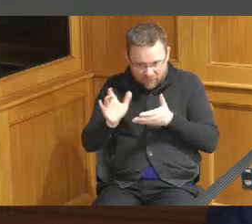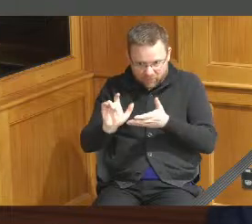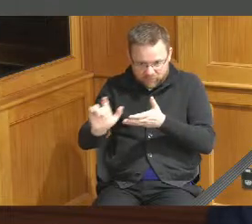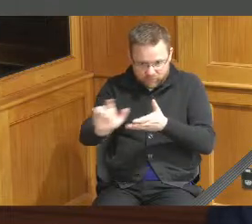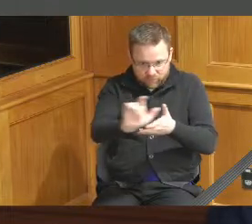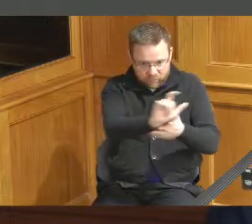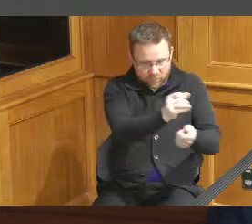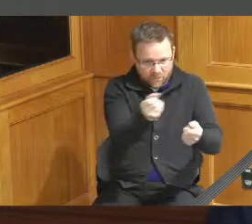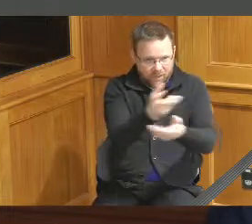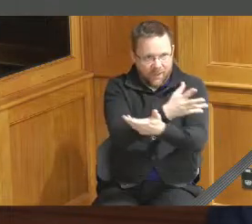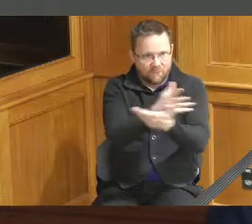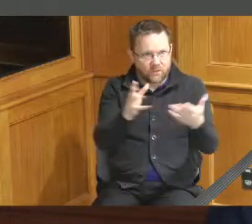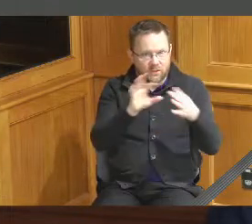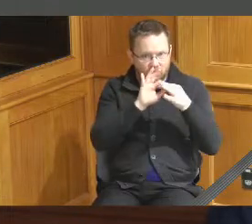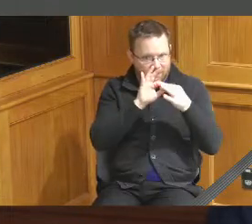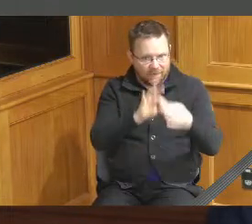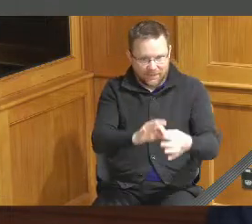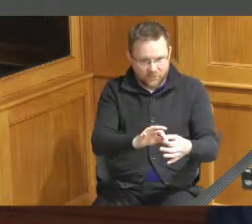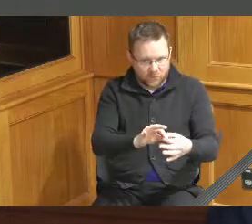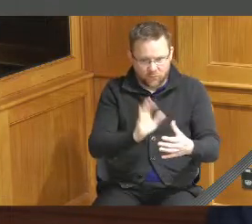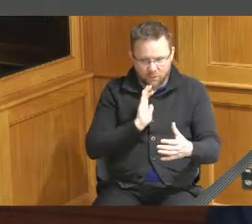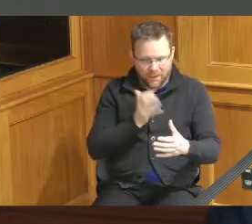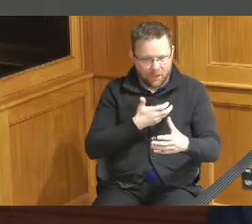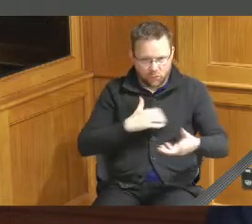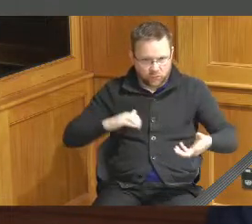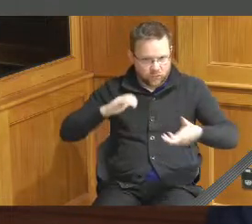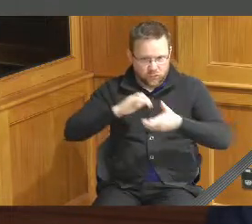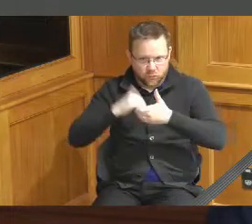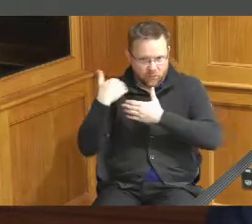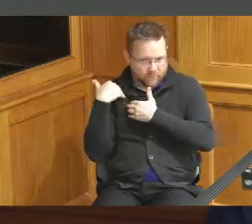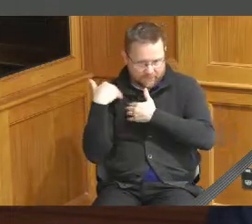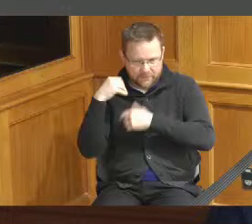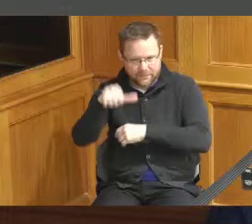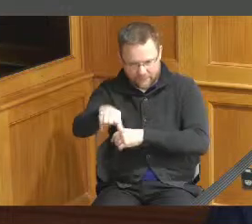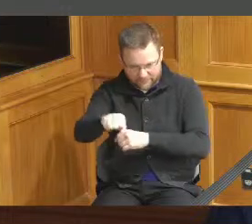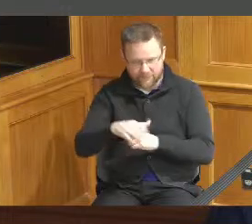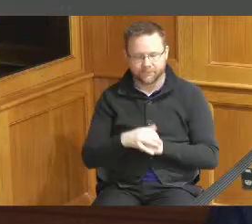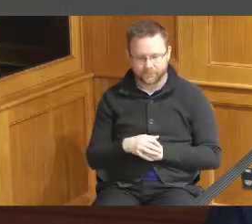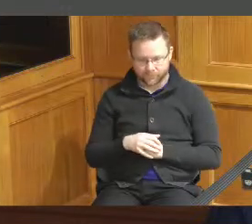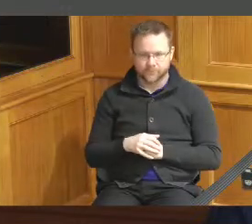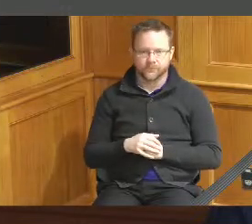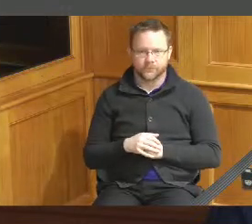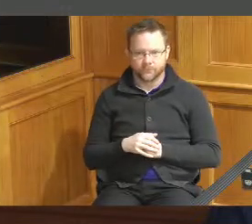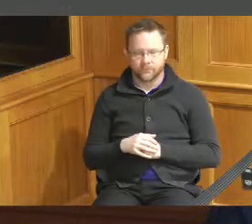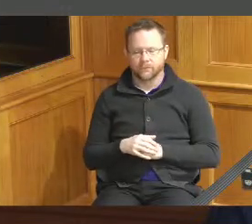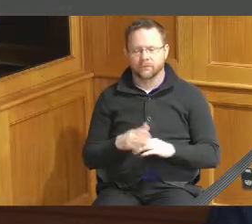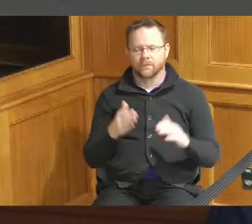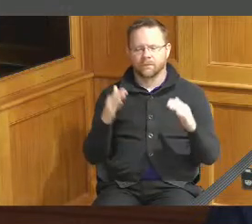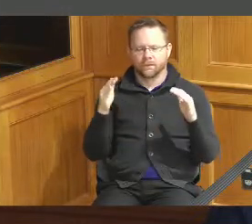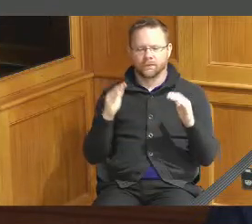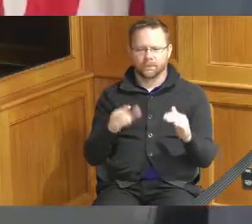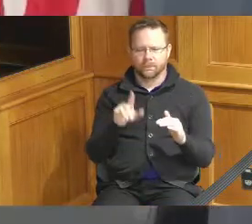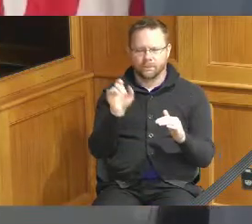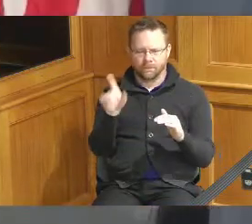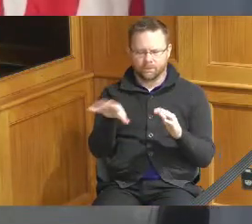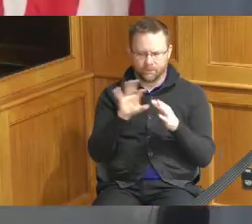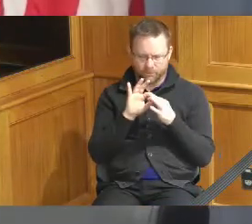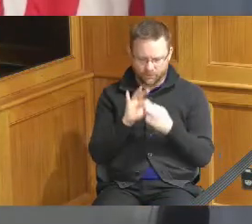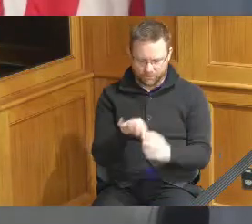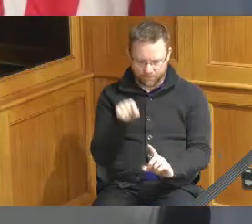everything associated with all of our joint obligations, correct? Then I had a question about